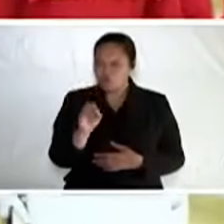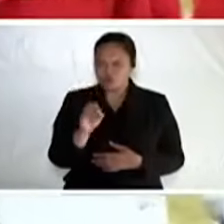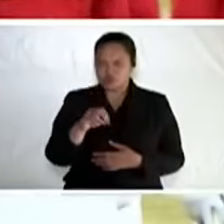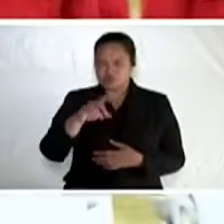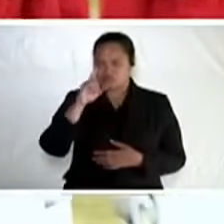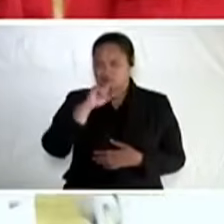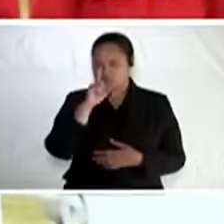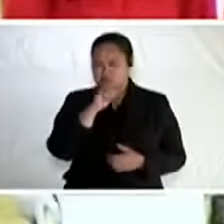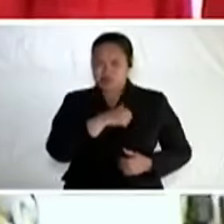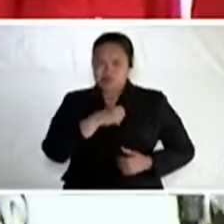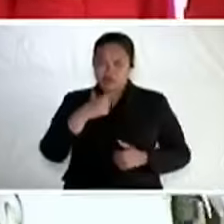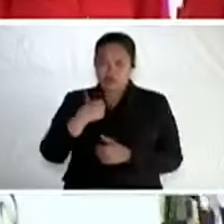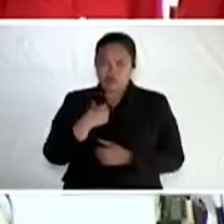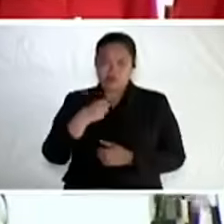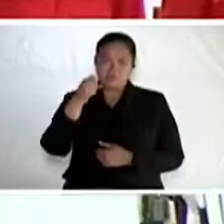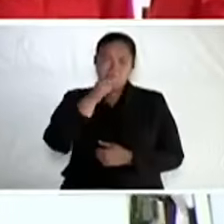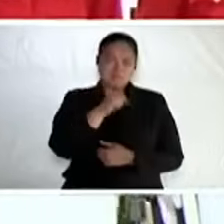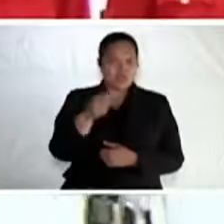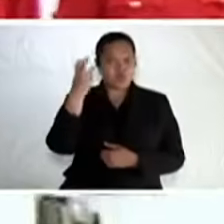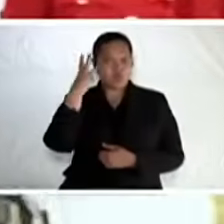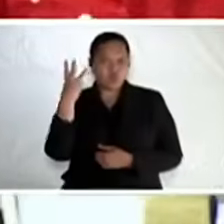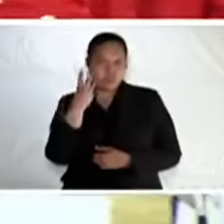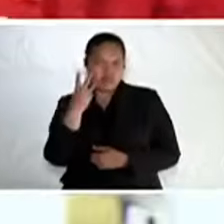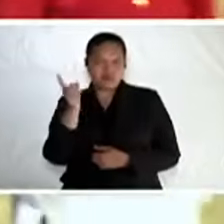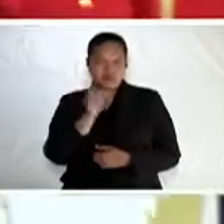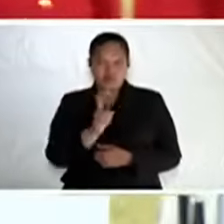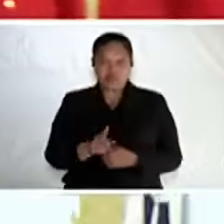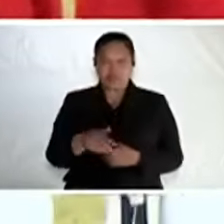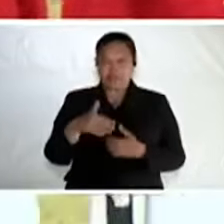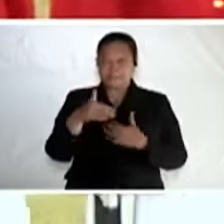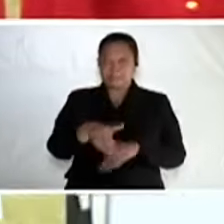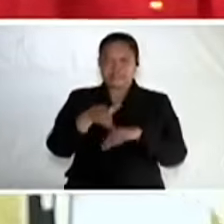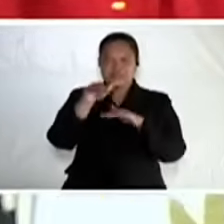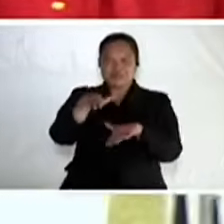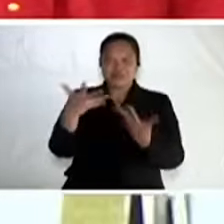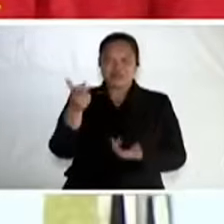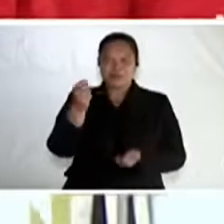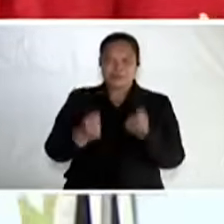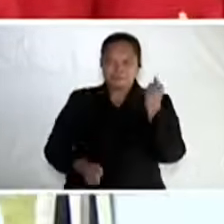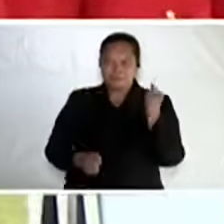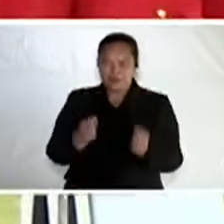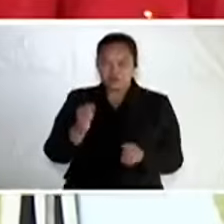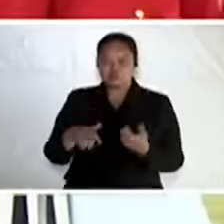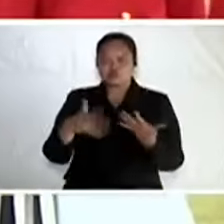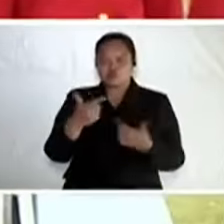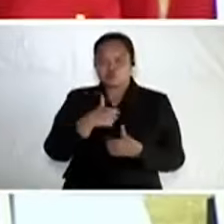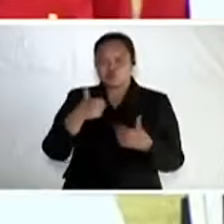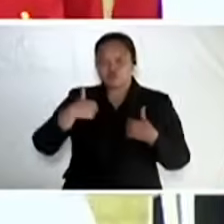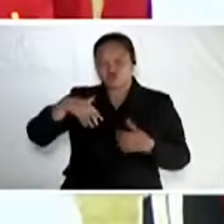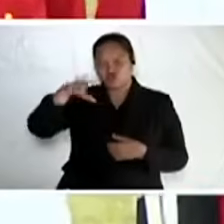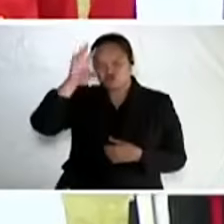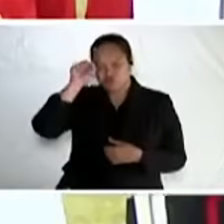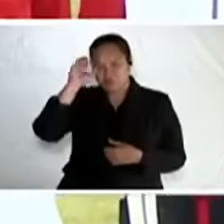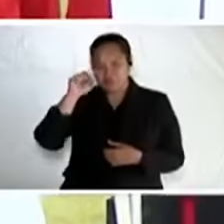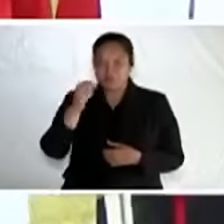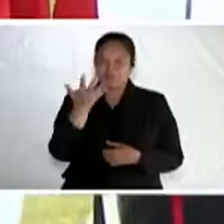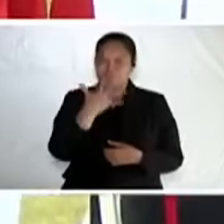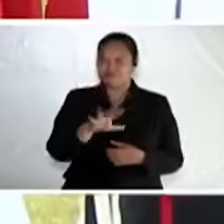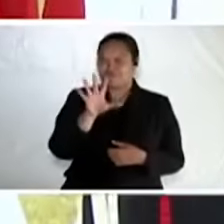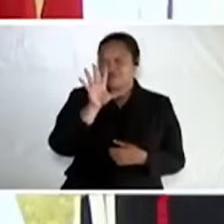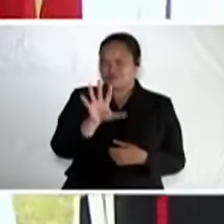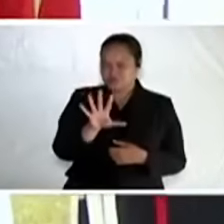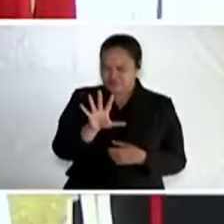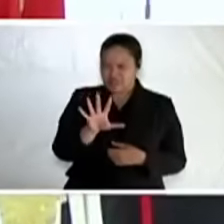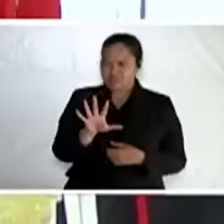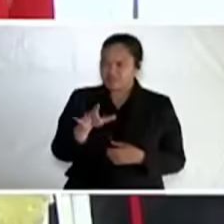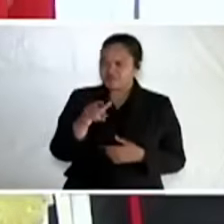ngabulu o era nele ni mate wala turanga na marama era boy tabitiko na songo mbimbi ni kuwa na kena wana ni mitiko na mbaki lima sanga